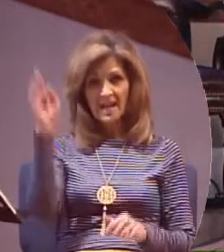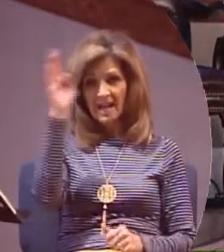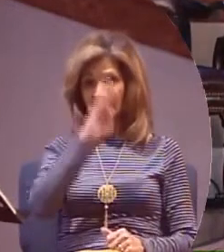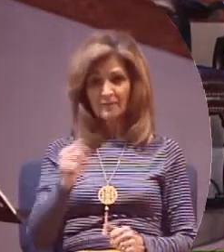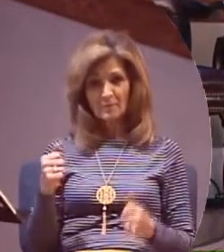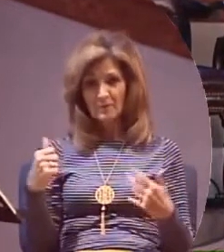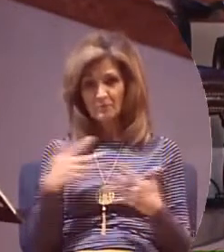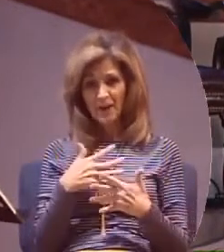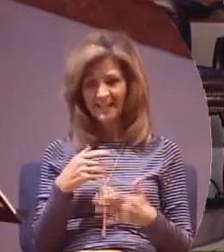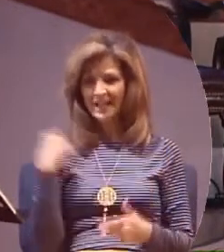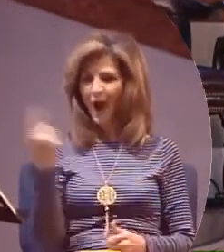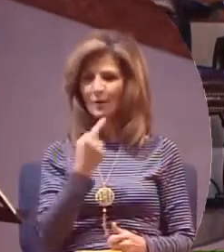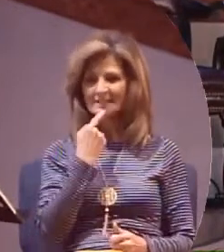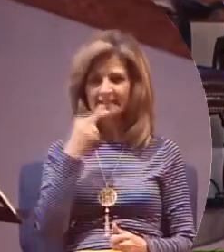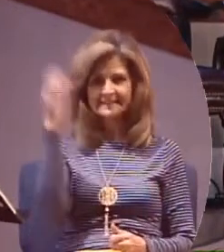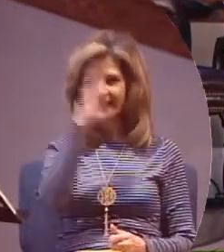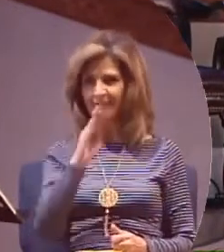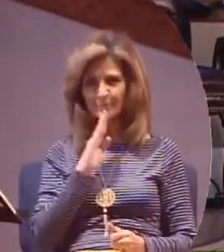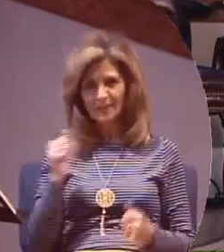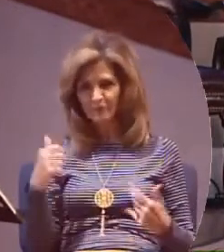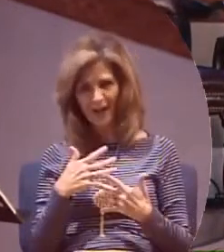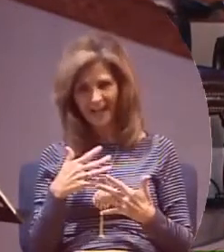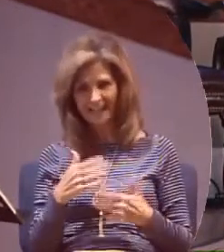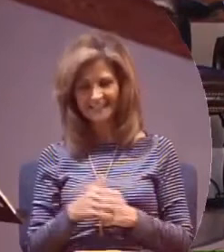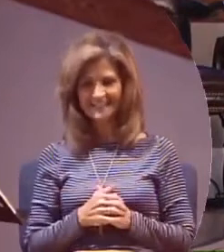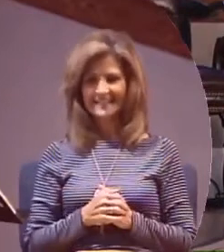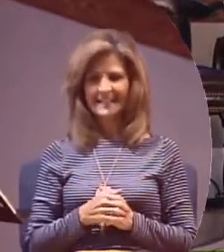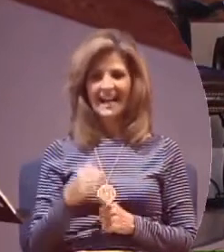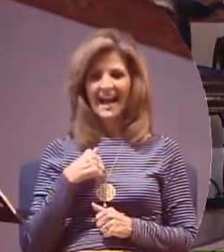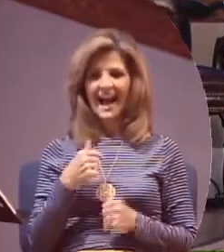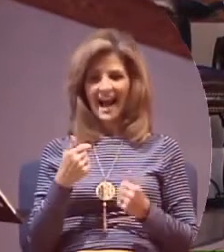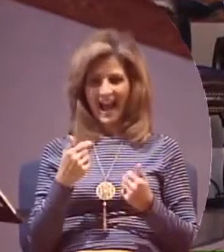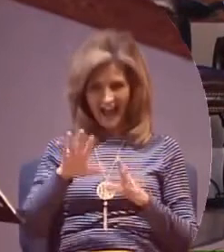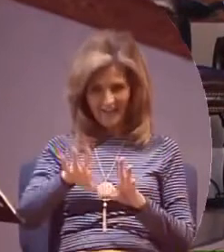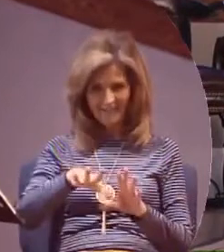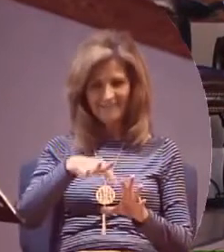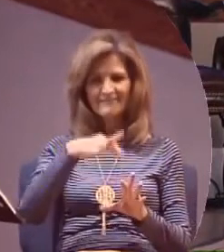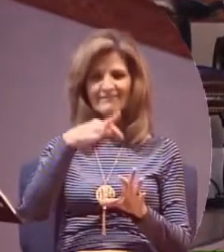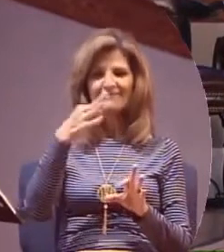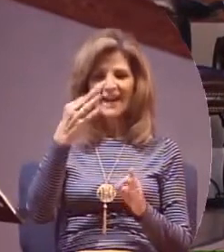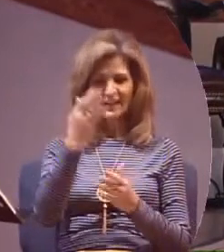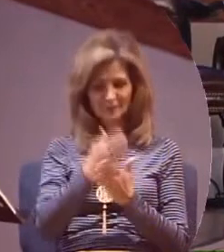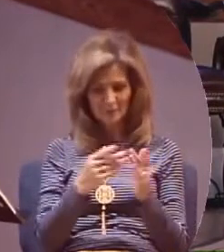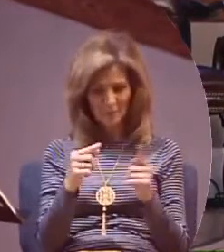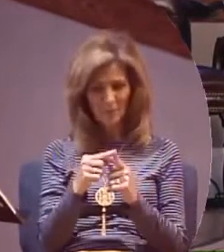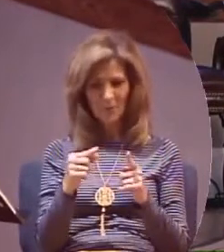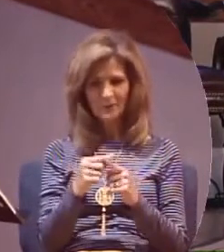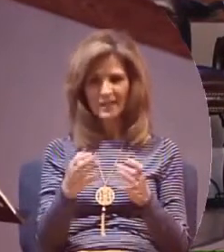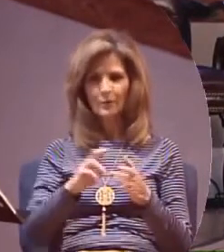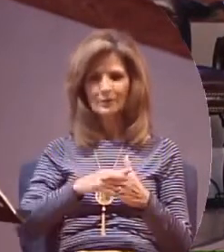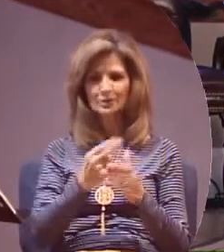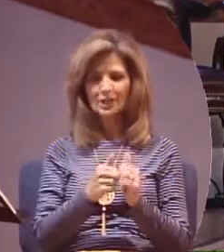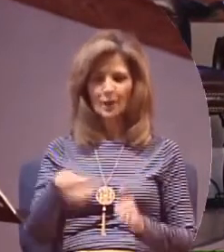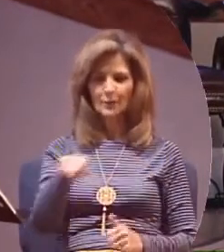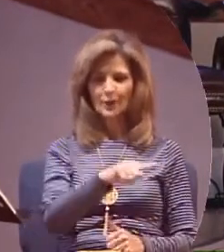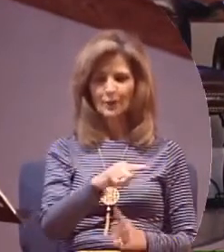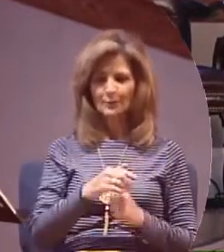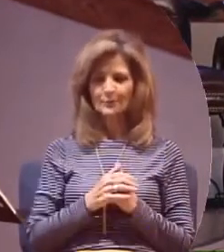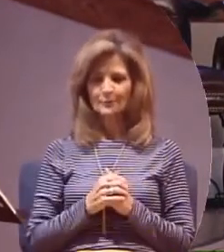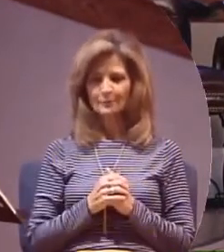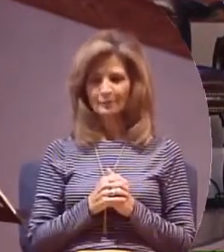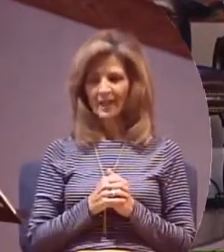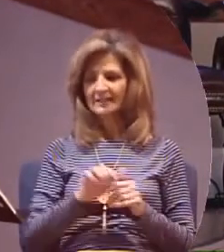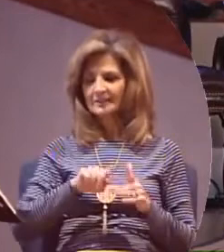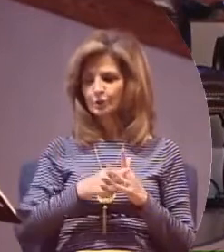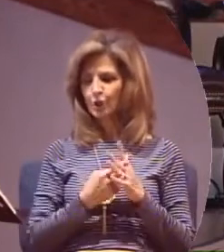Shut up. But never fear. I have found some words that I want to share with you in this service tonight. So